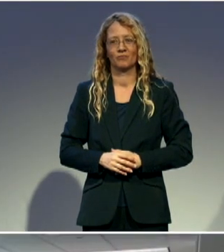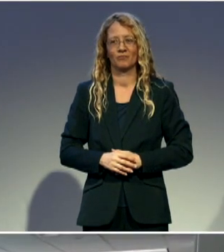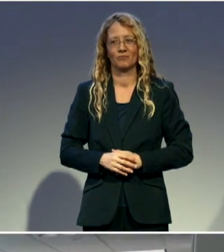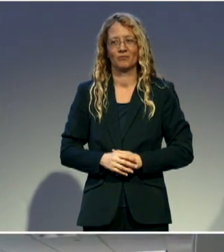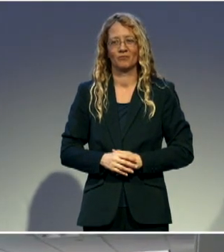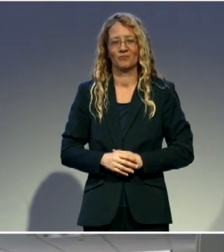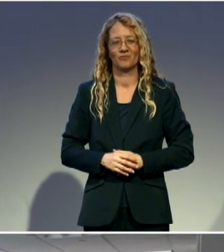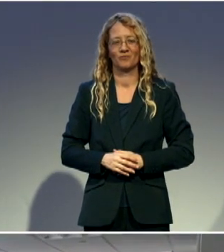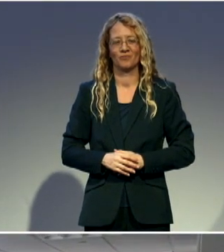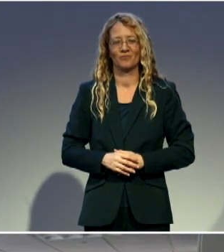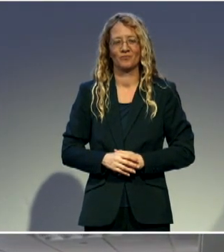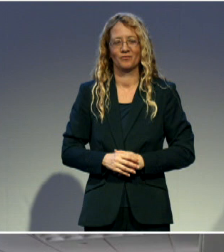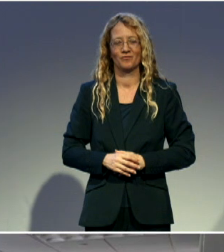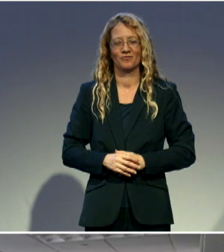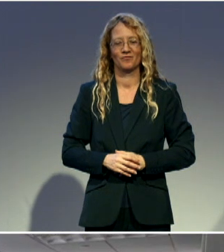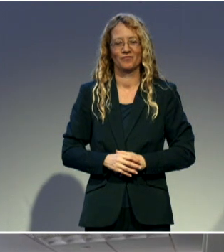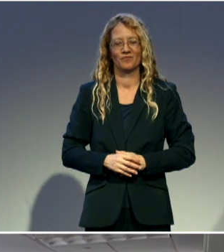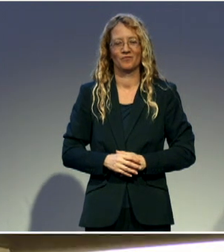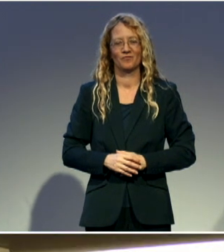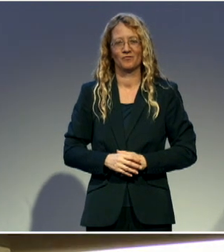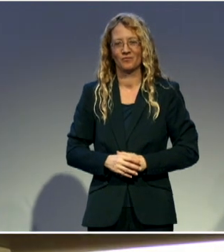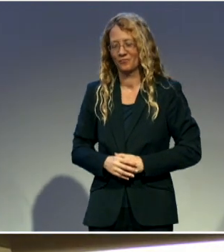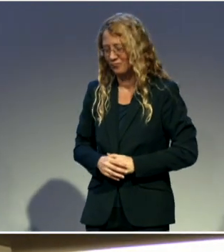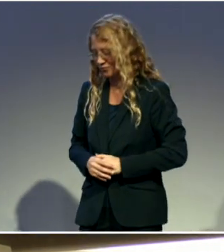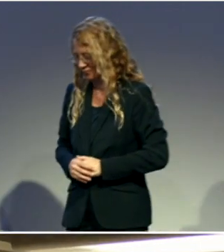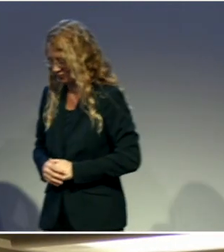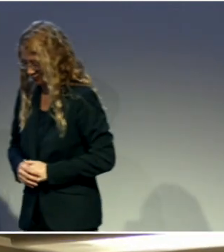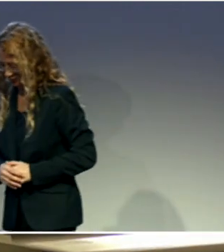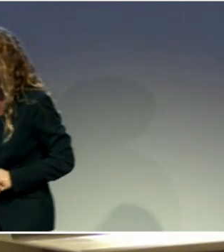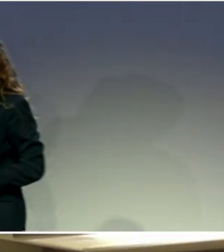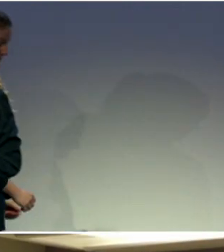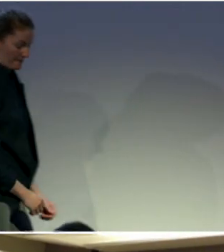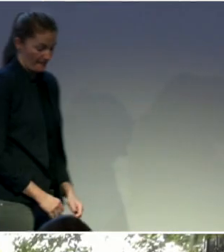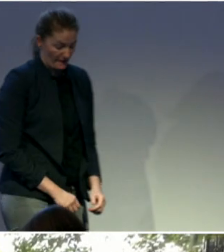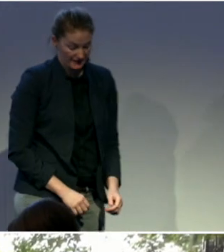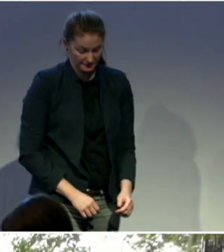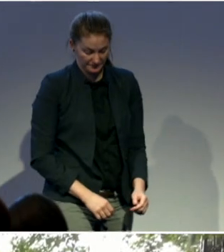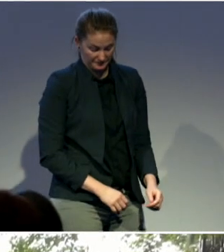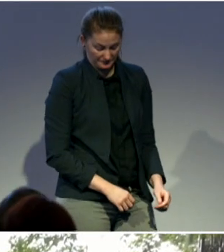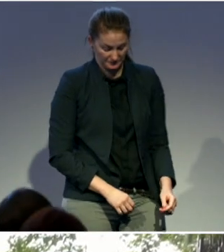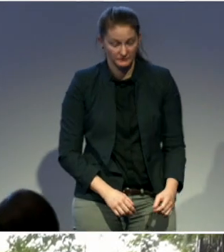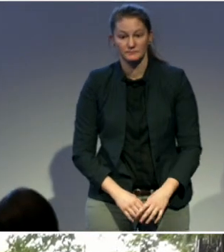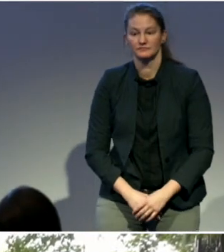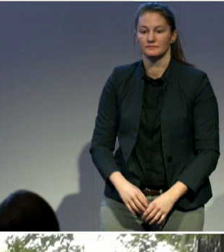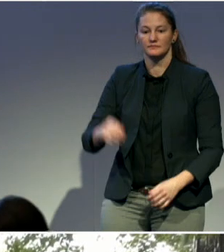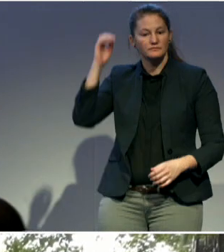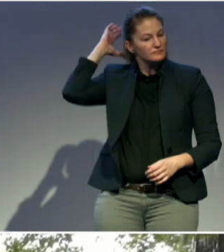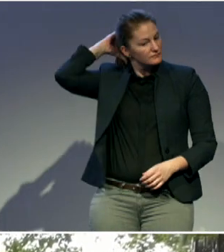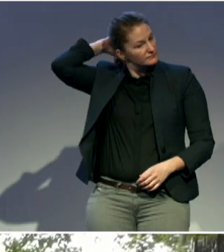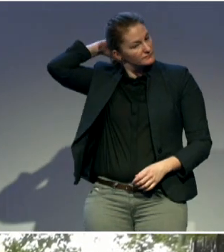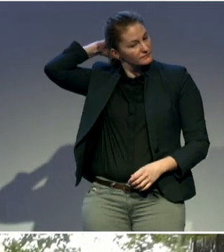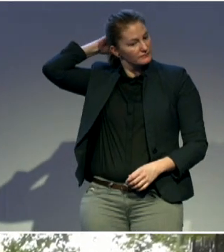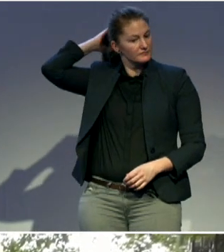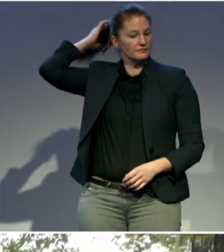Speaker Johnson in the Community Engagement Division, focusing on accessibility, civil and human